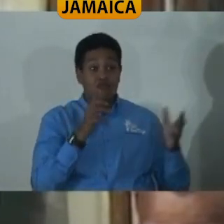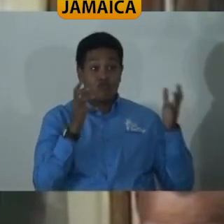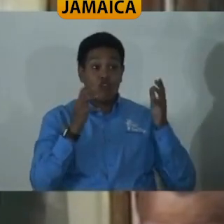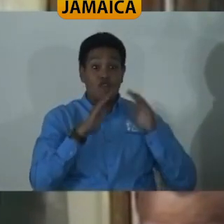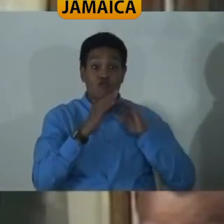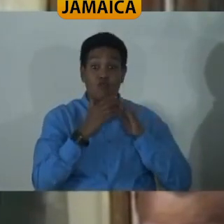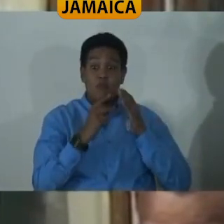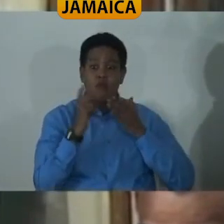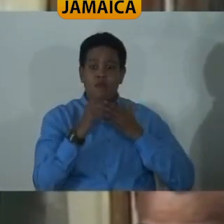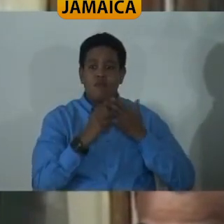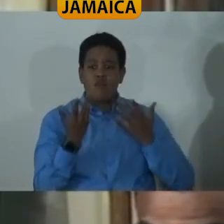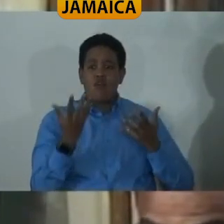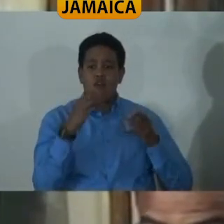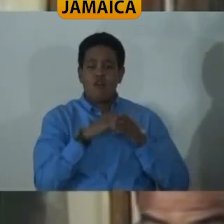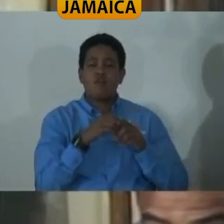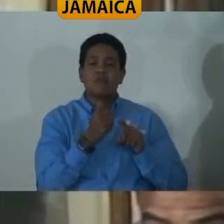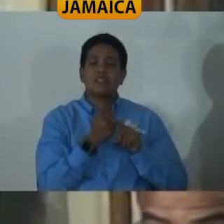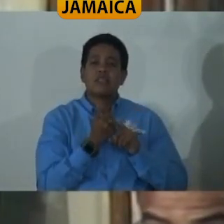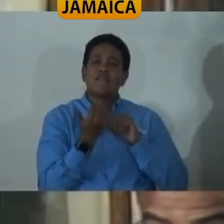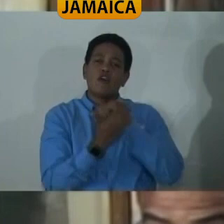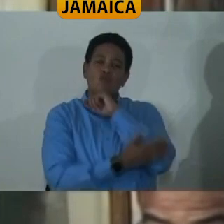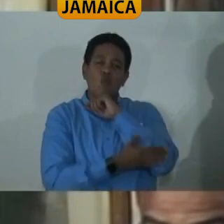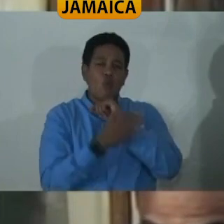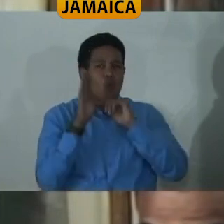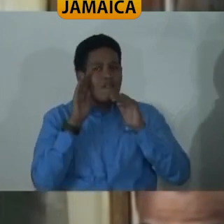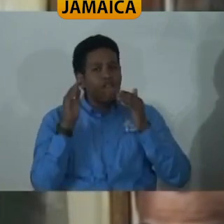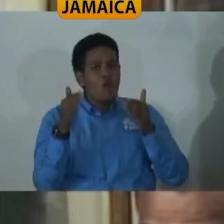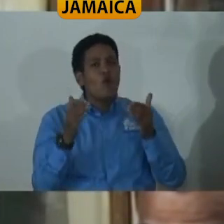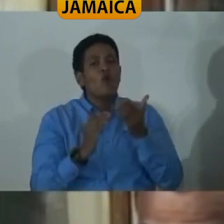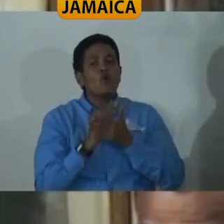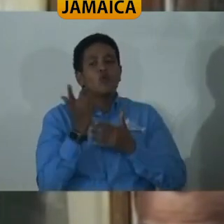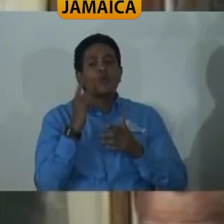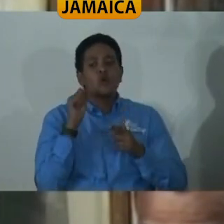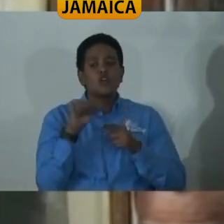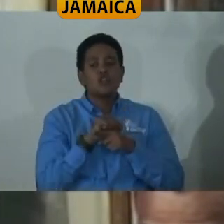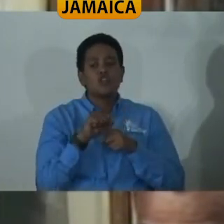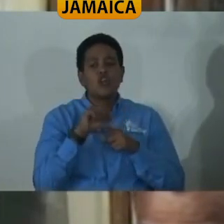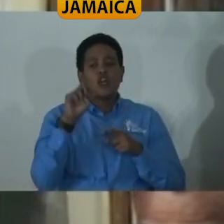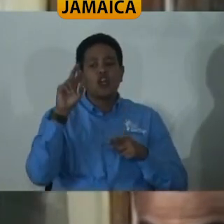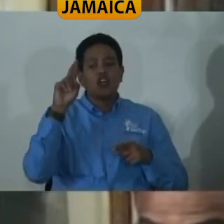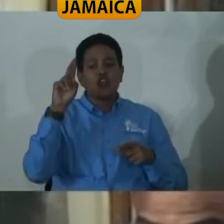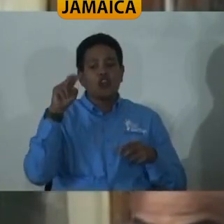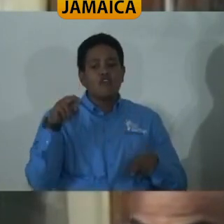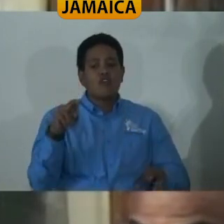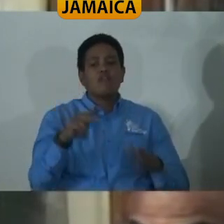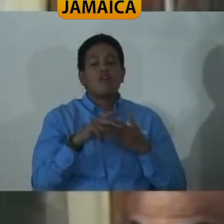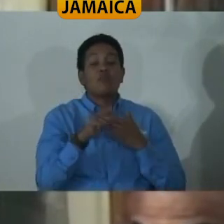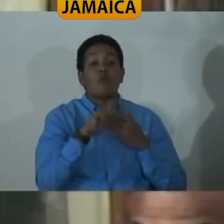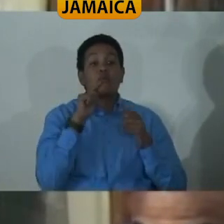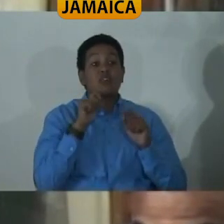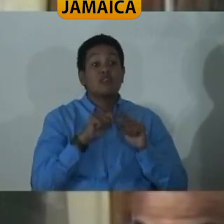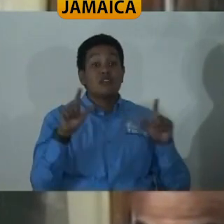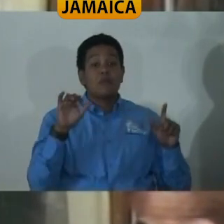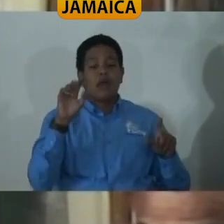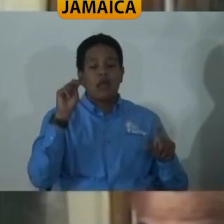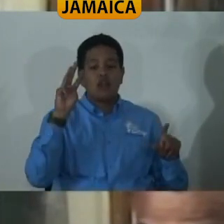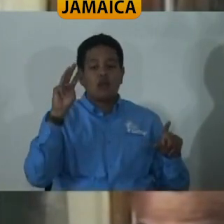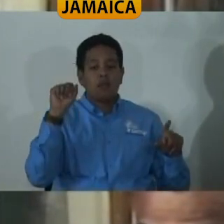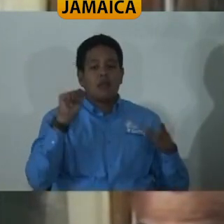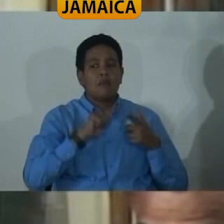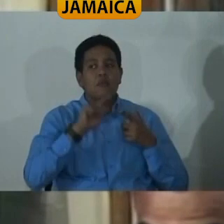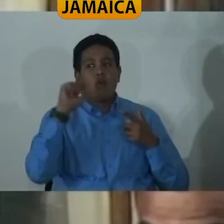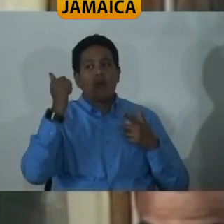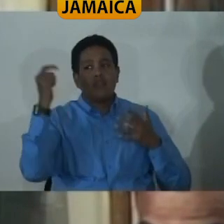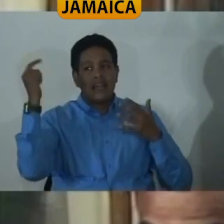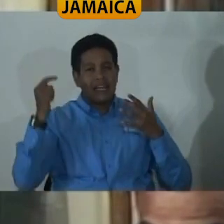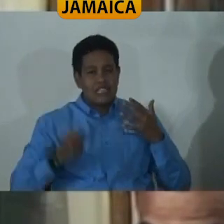program we've incorporated a rural focus through the Train the River program to be executed by the NWA, as well as other